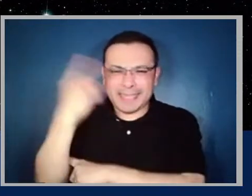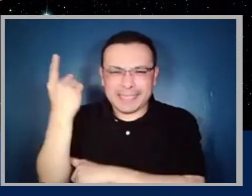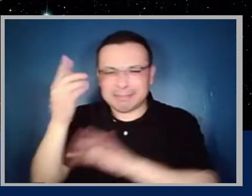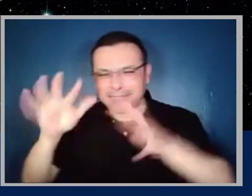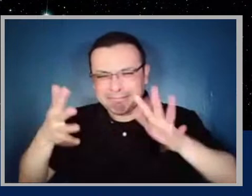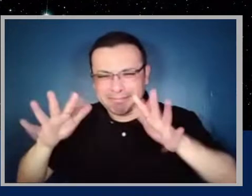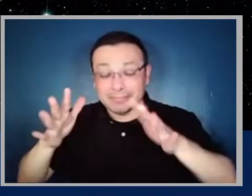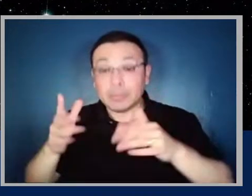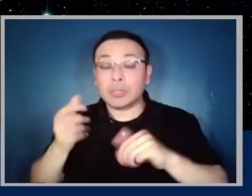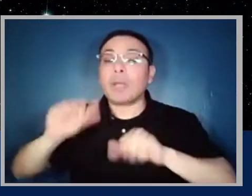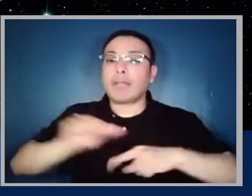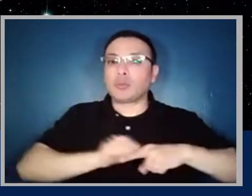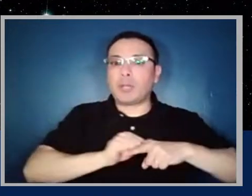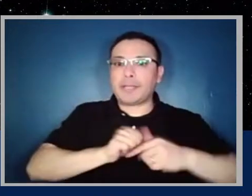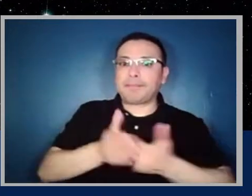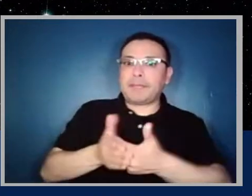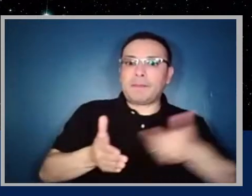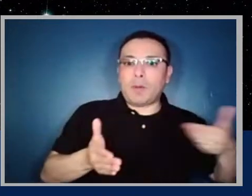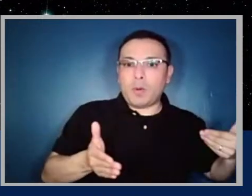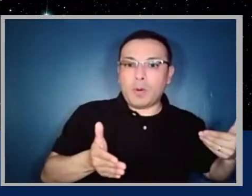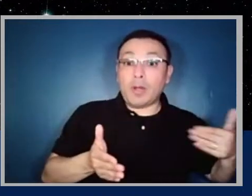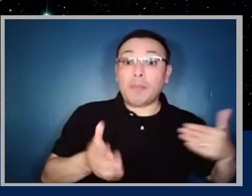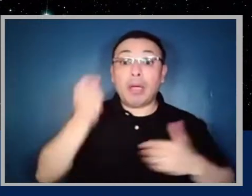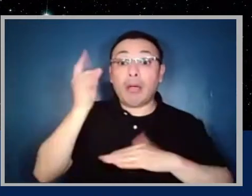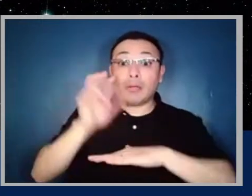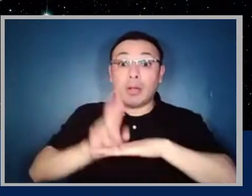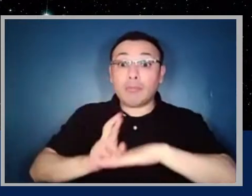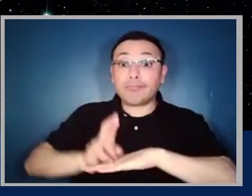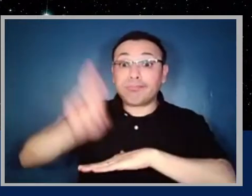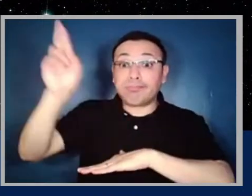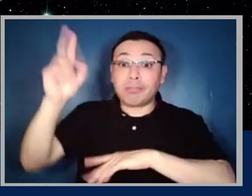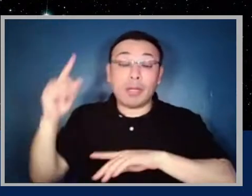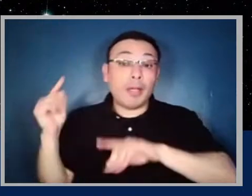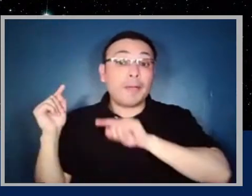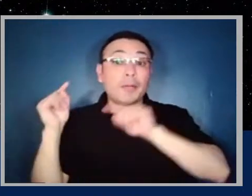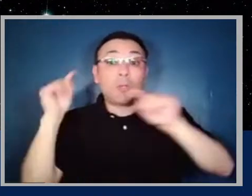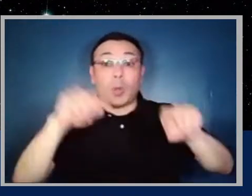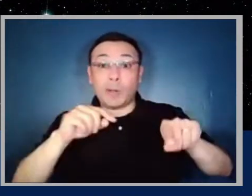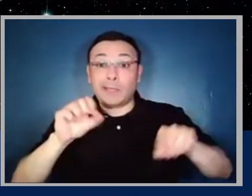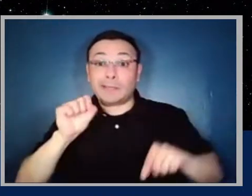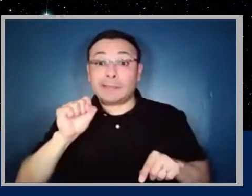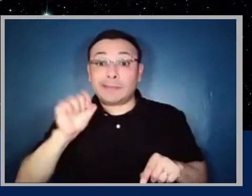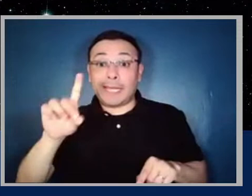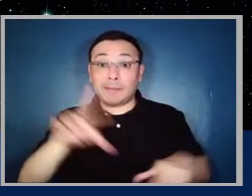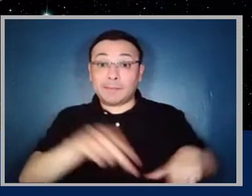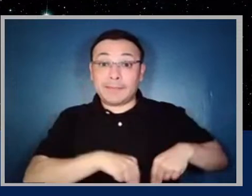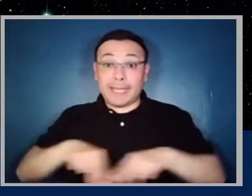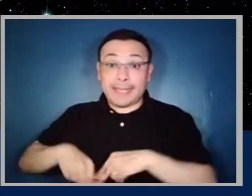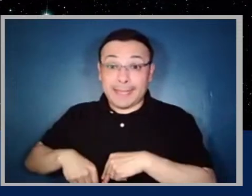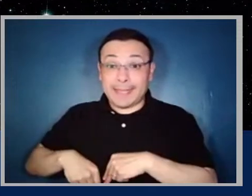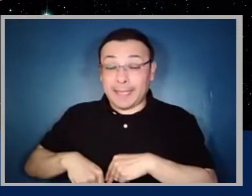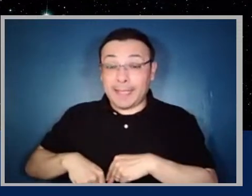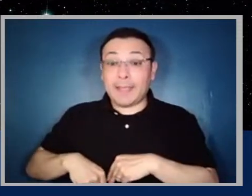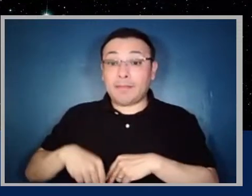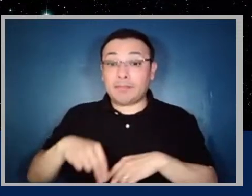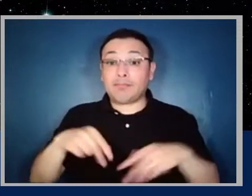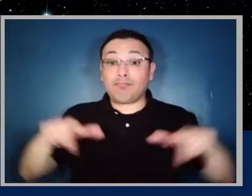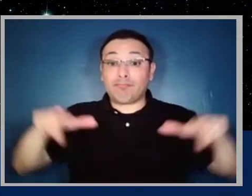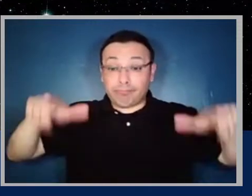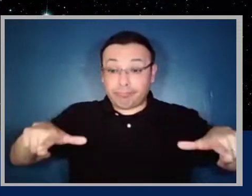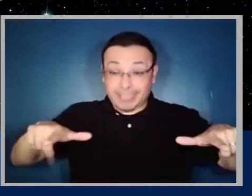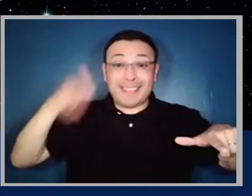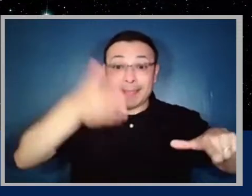train. We literally, as soon as we launched, we had to go to Naval Base San Diego and work on getting ready to go recover the